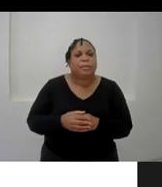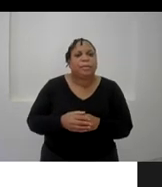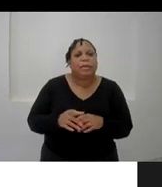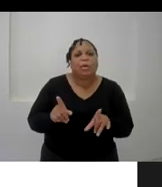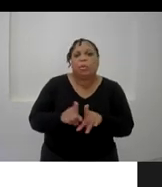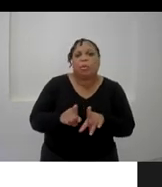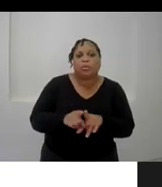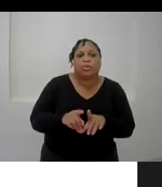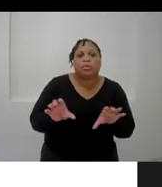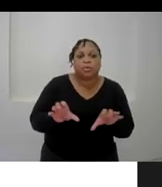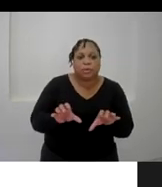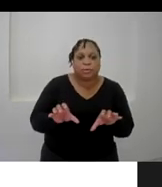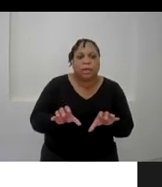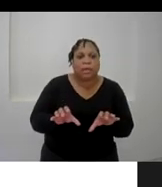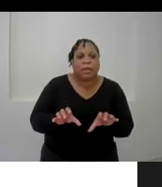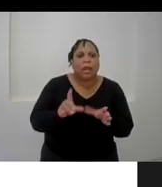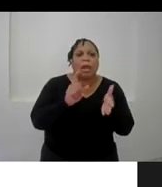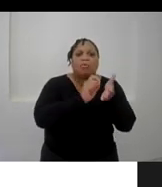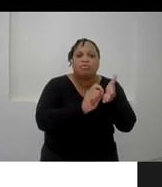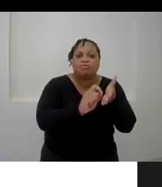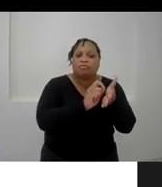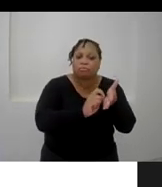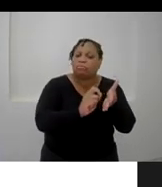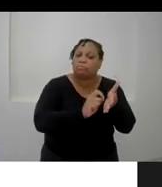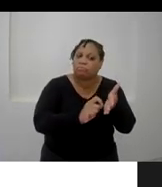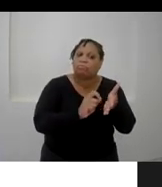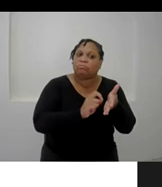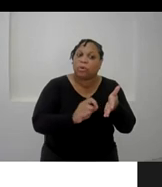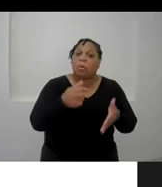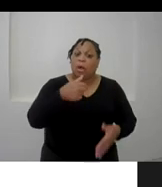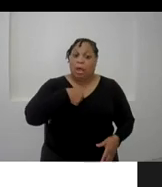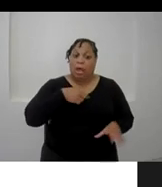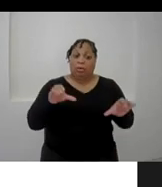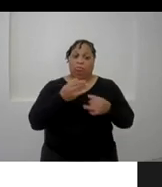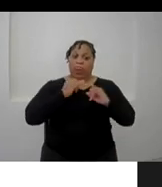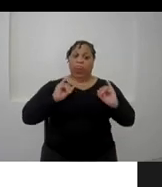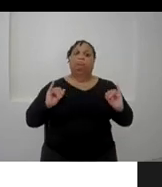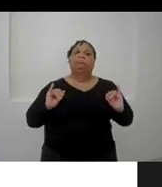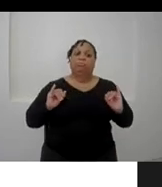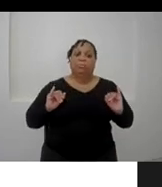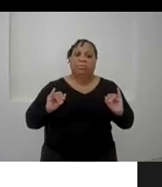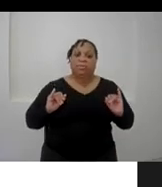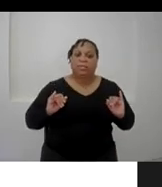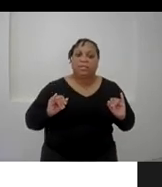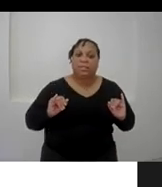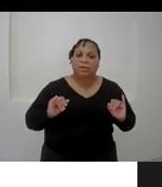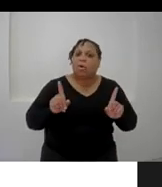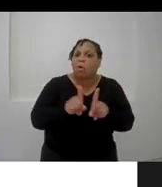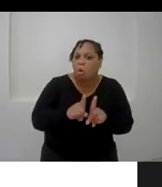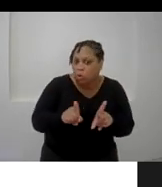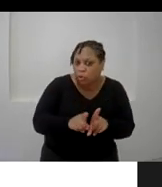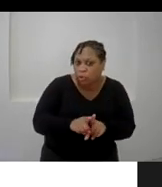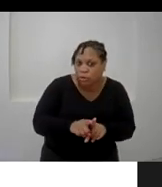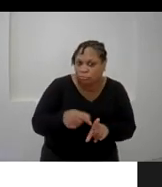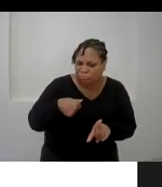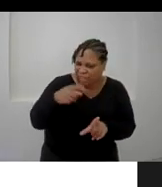it by writing down what I can do for myself and also what I